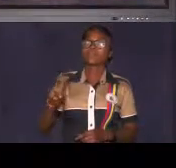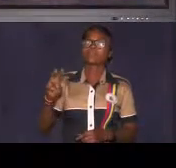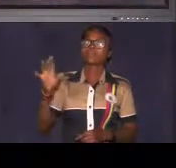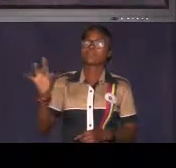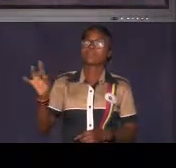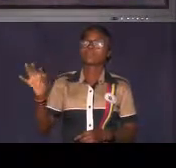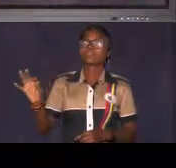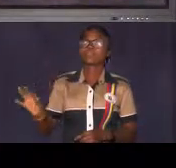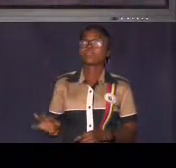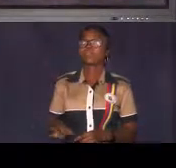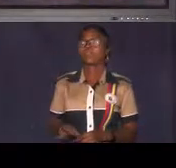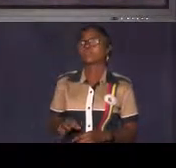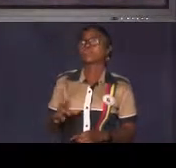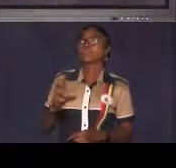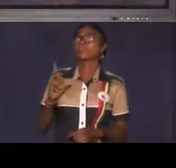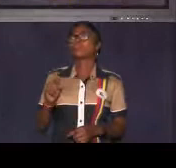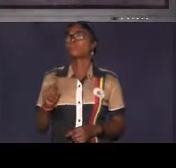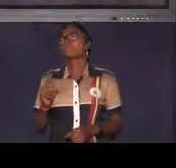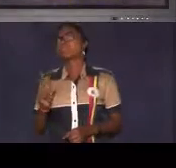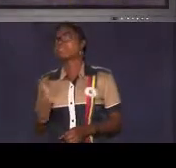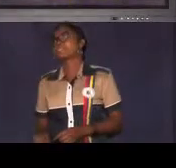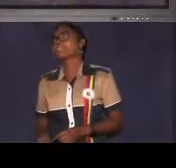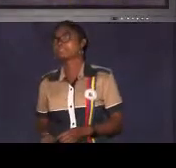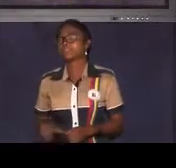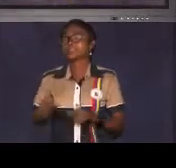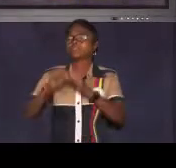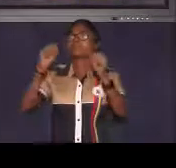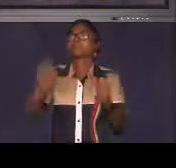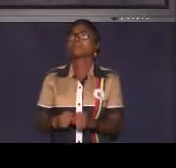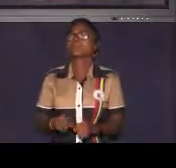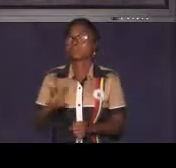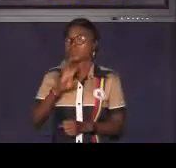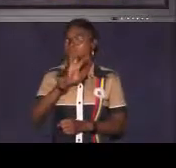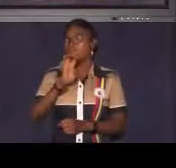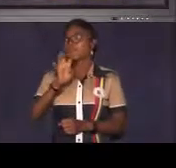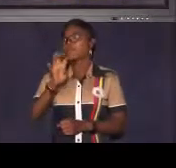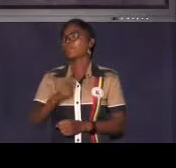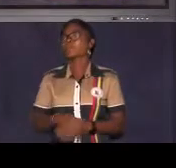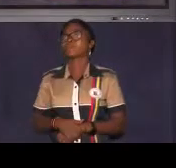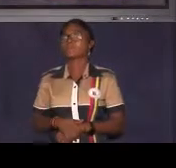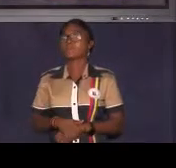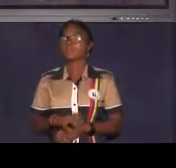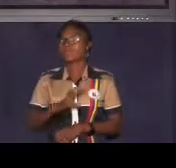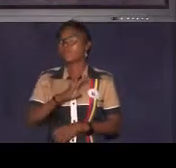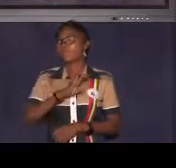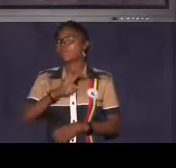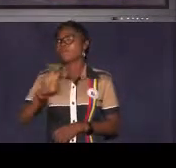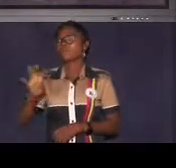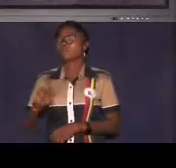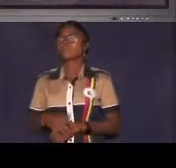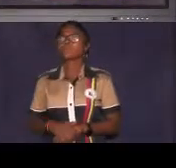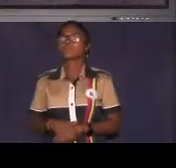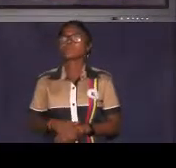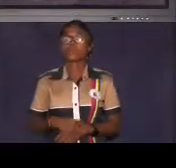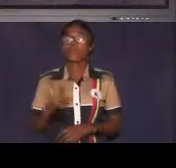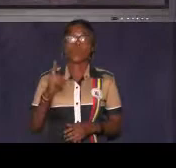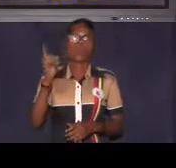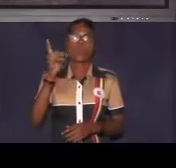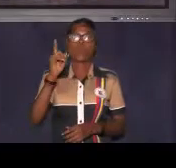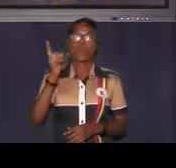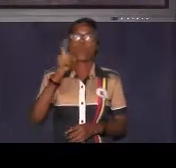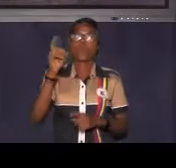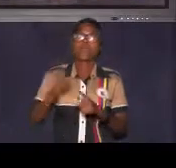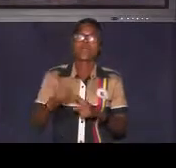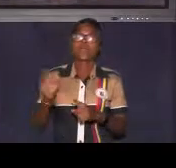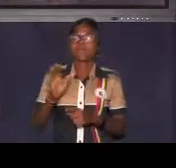squared 361, 20 squared 400. You don't need to put all this to head. It's not compulsory, but you can do it the old-fashioned way whenever you